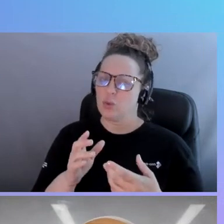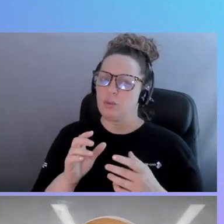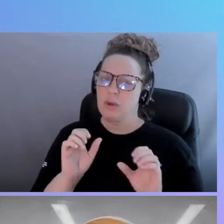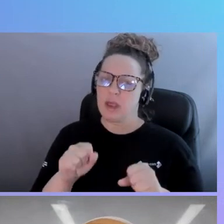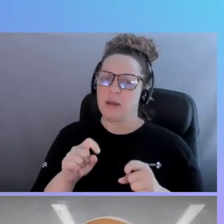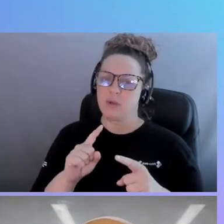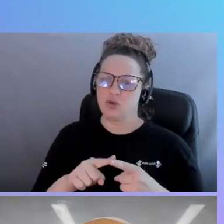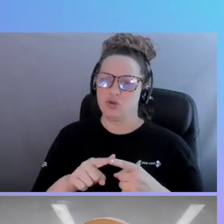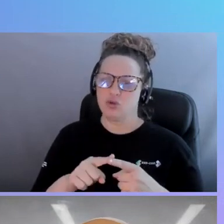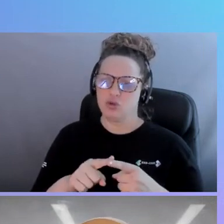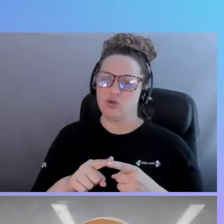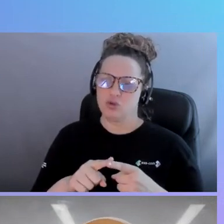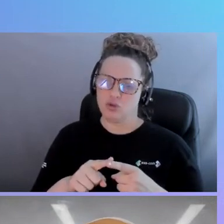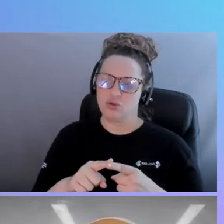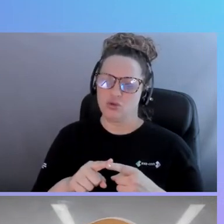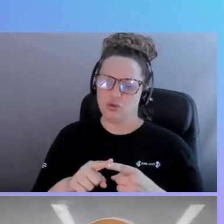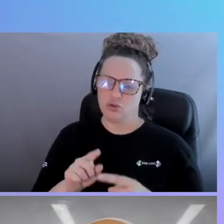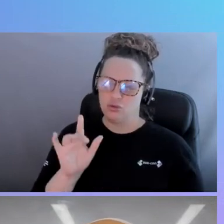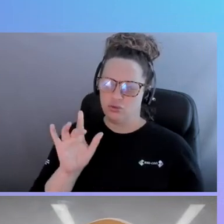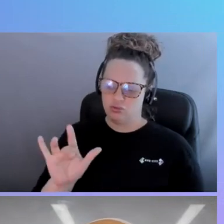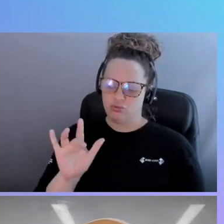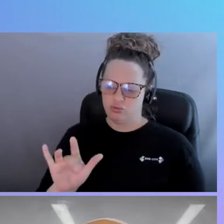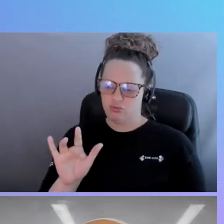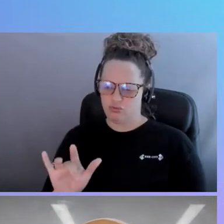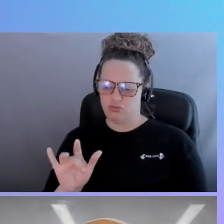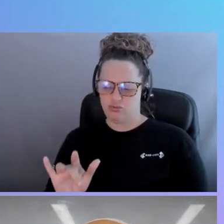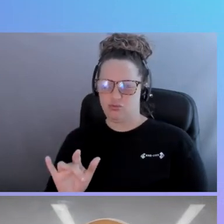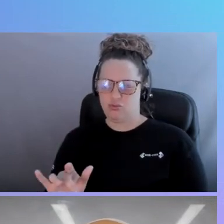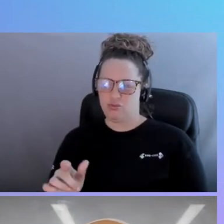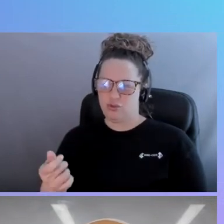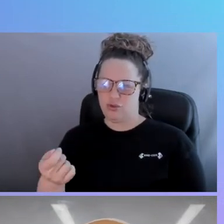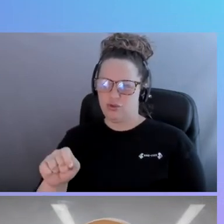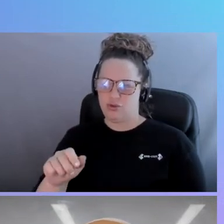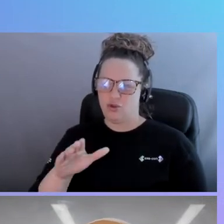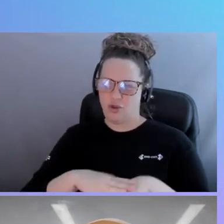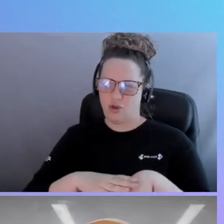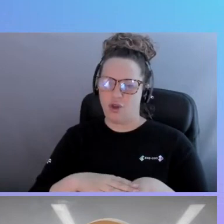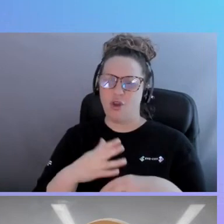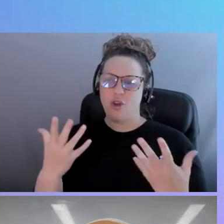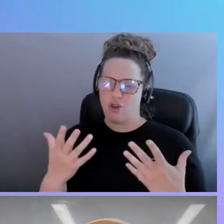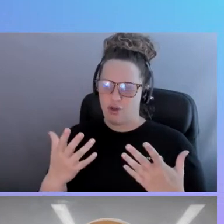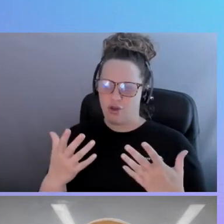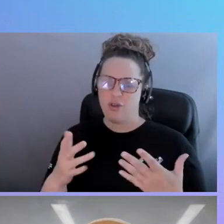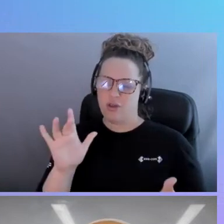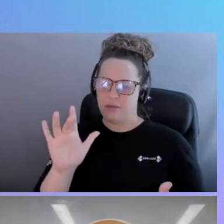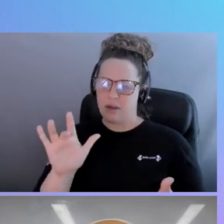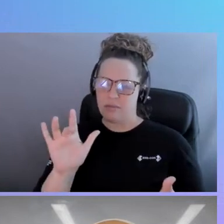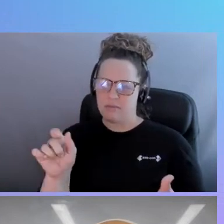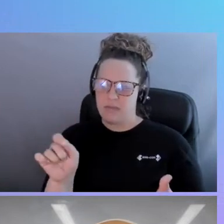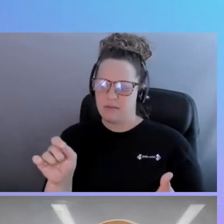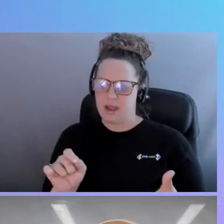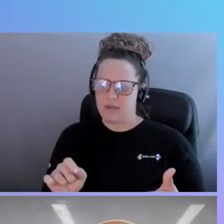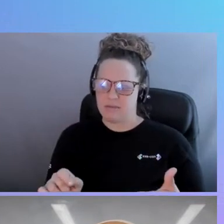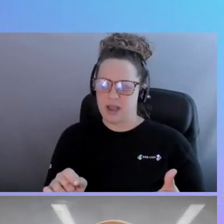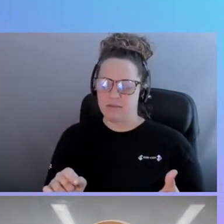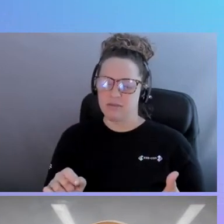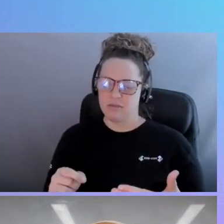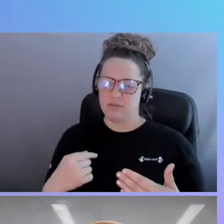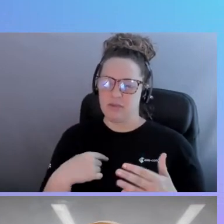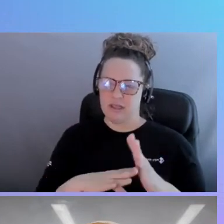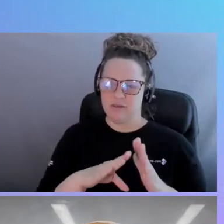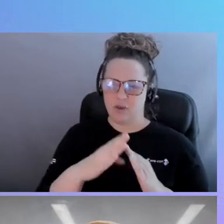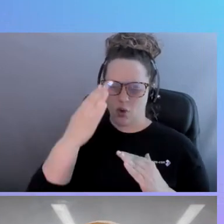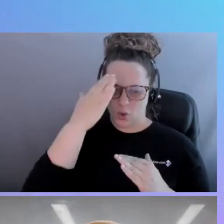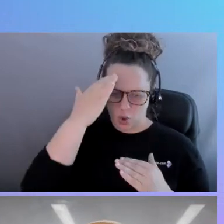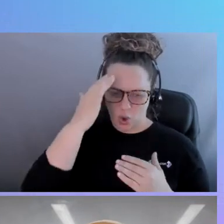the users opted into any of the settings. There were notifications to let the developer know if, while